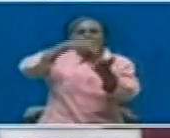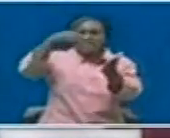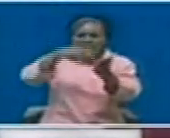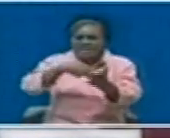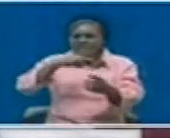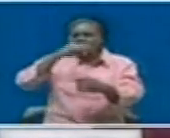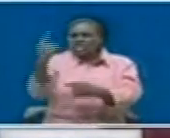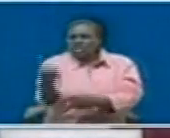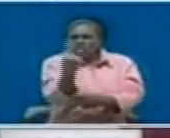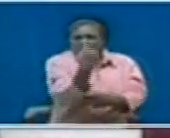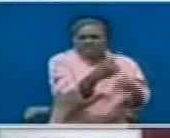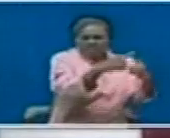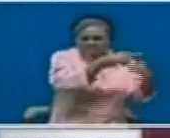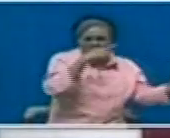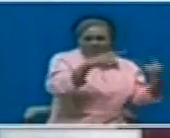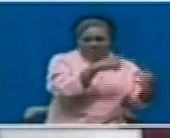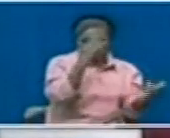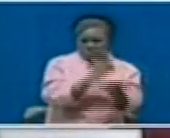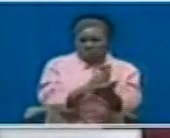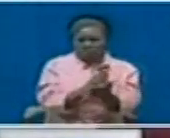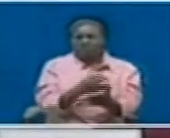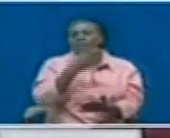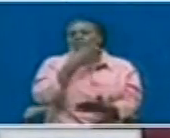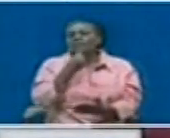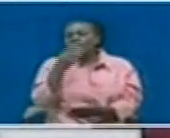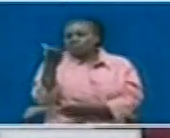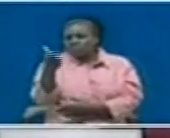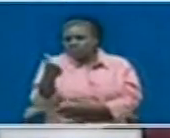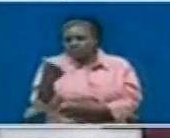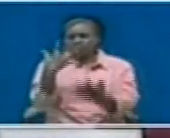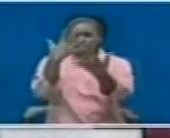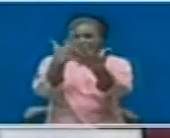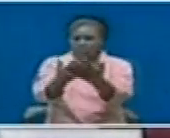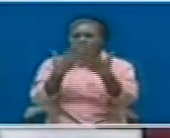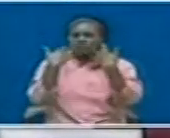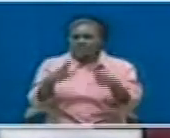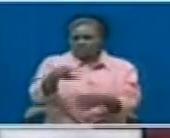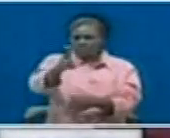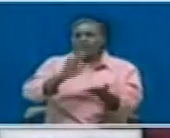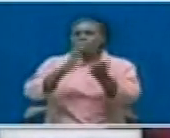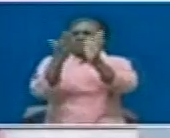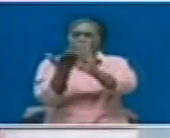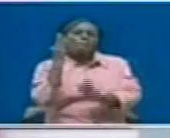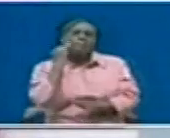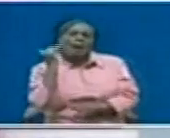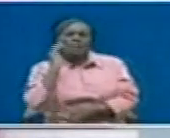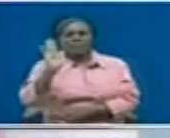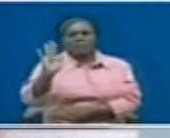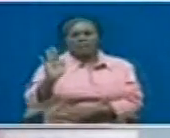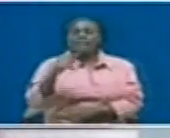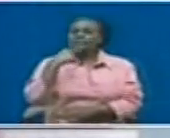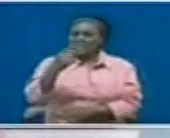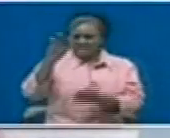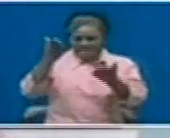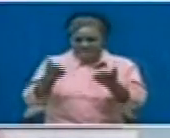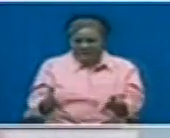kwa kila mtu lazima uliwe. Huyu kijana wamemshika ukamtia pingu wakamua mbele ya mamake. We can say